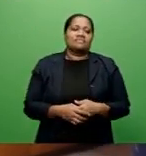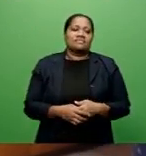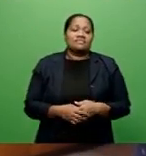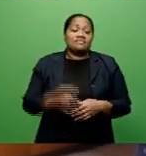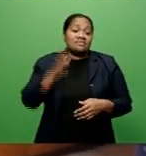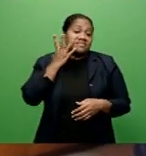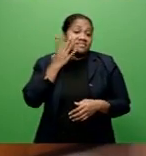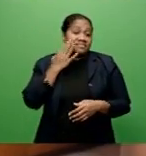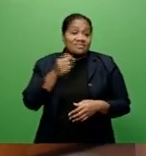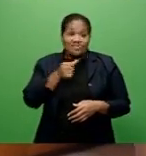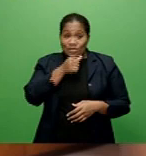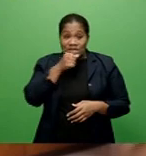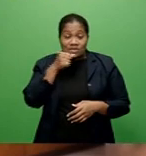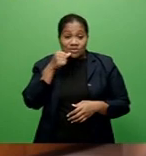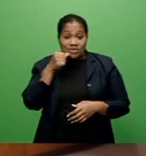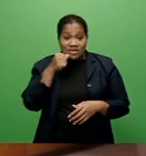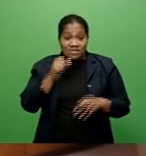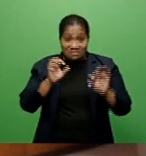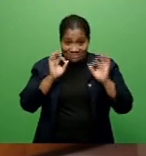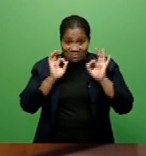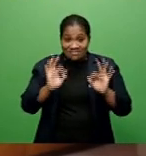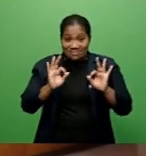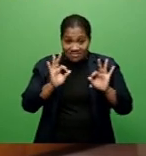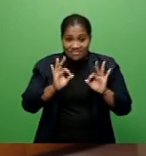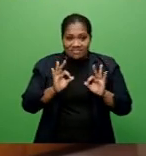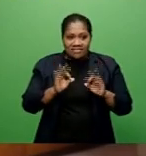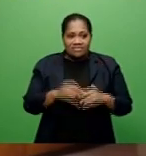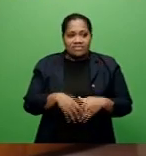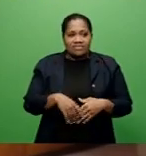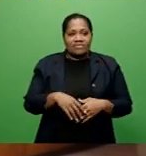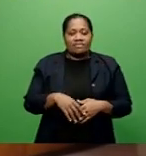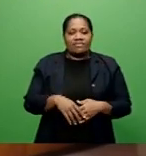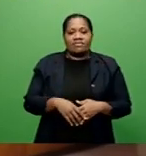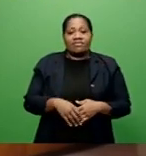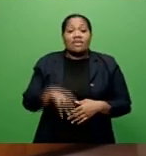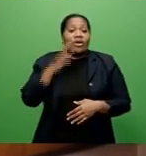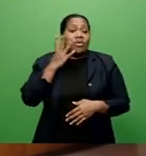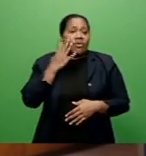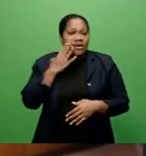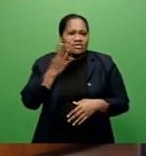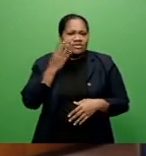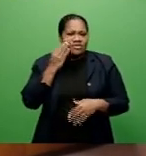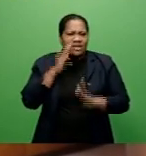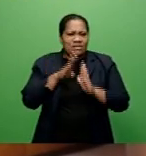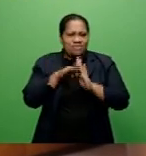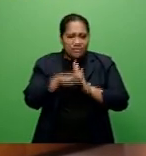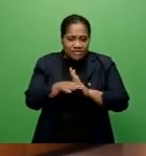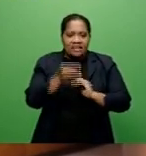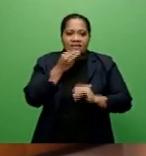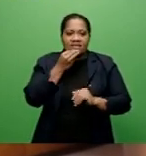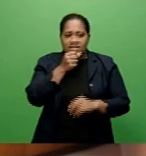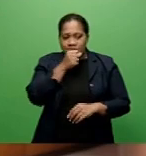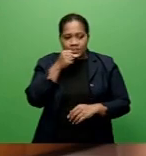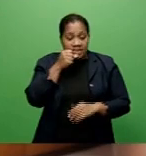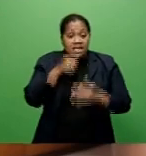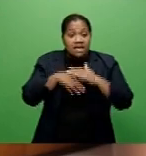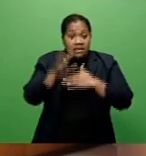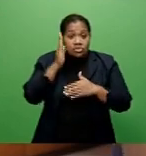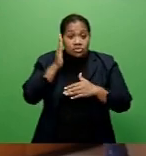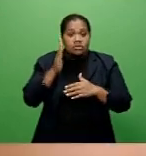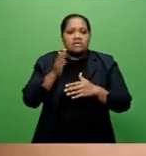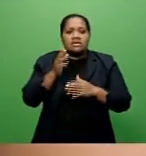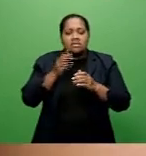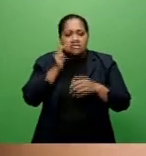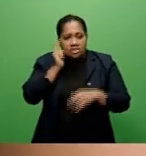I get sick, I eat sweets. In school, my teachers and friends